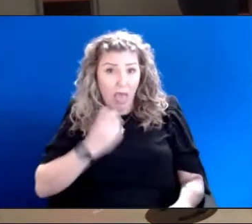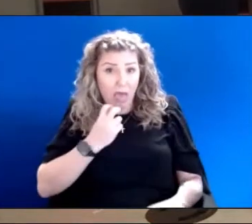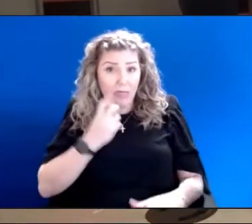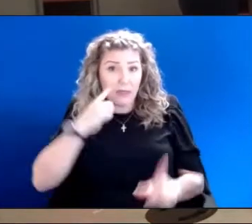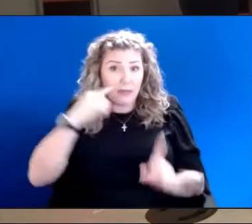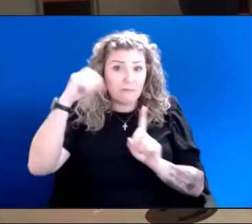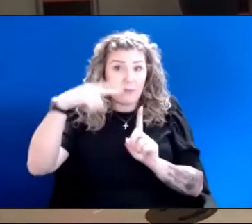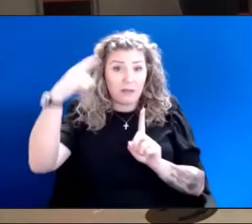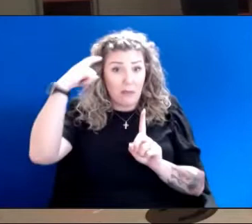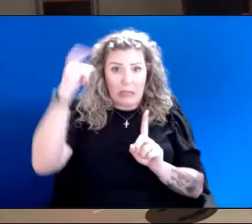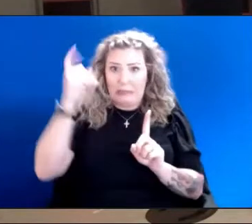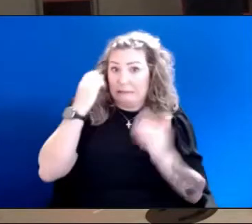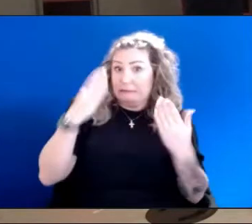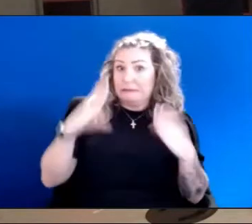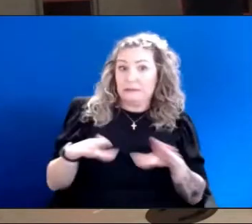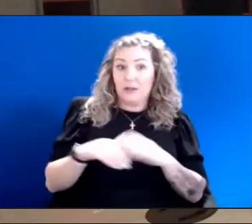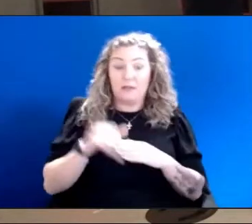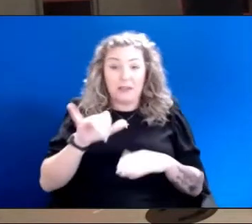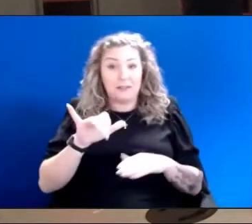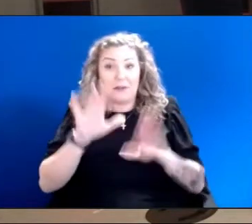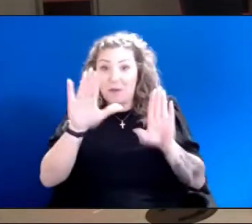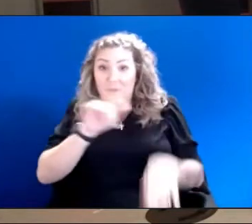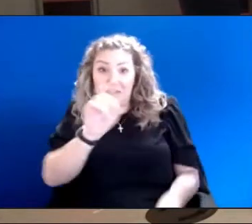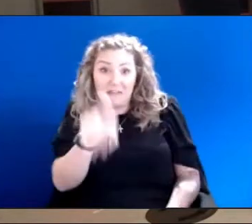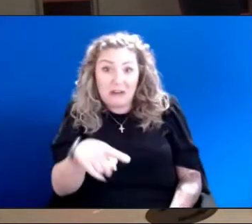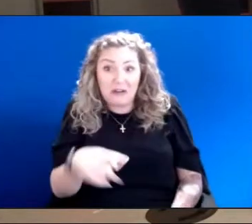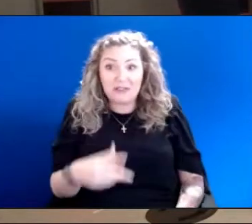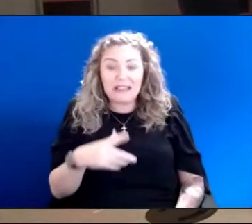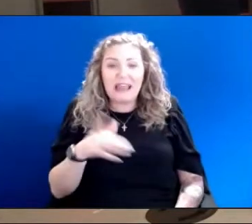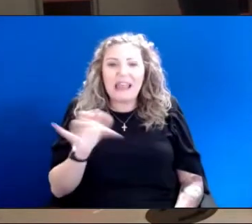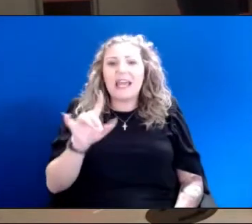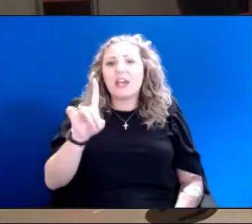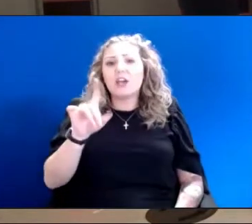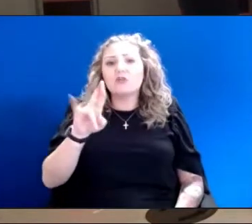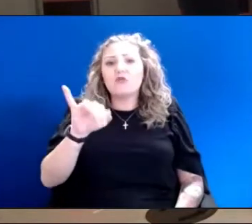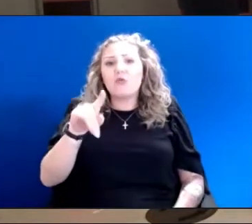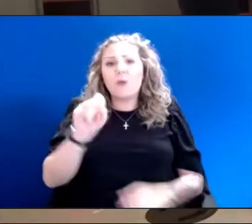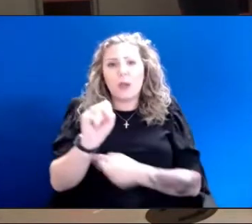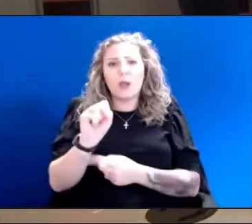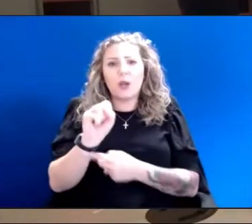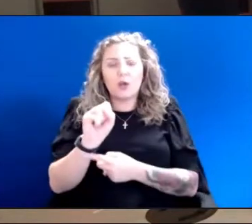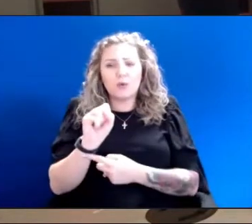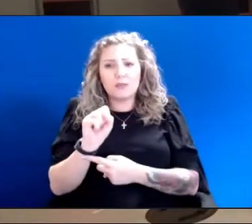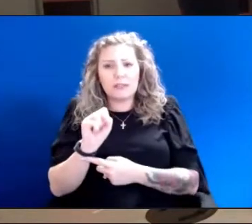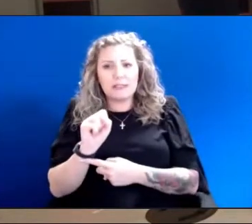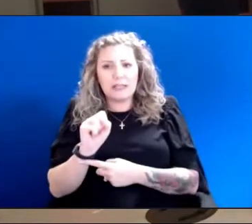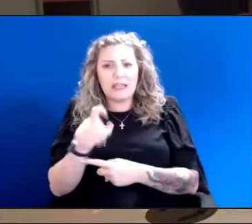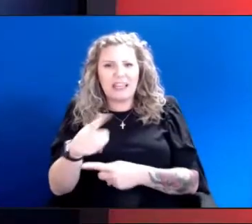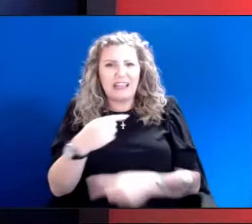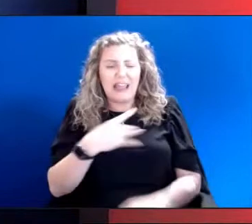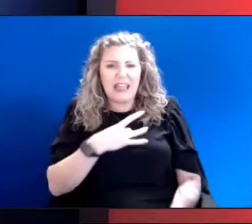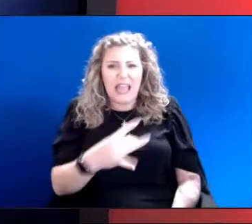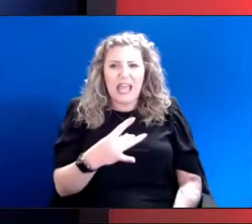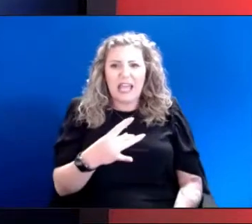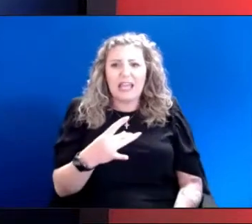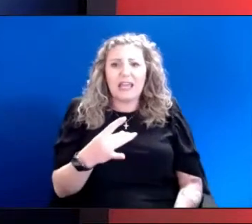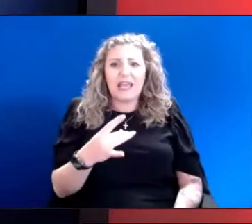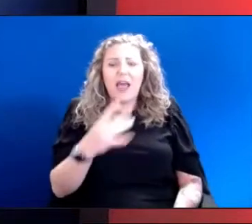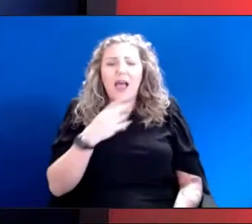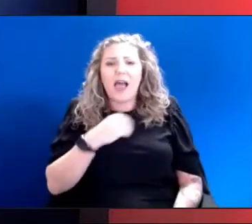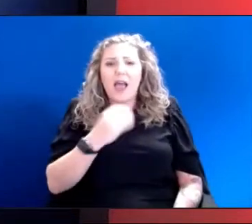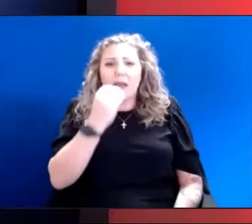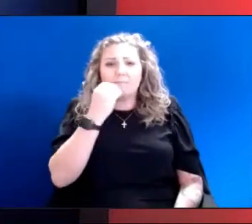sorry. So that's a great question. like Doritos, he said. And that resonated. He said, like Doritos at the end. I thought, oh yeah, they